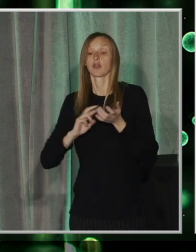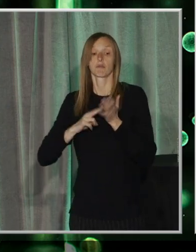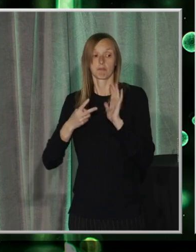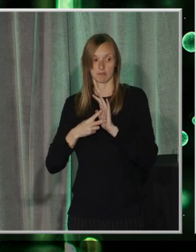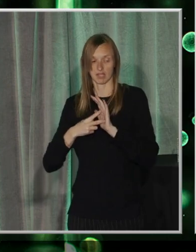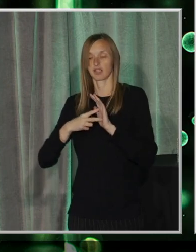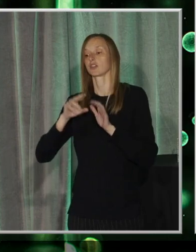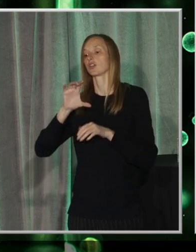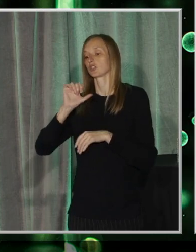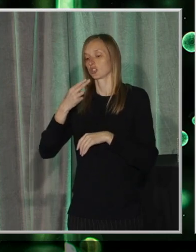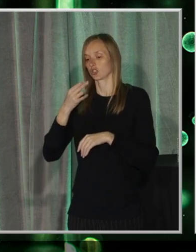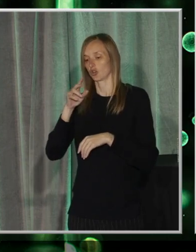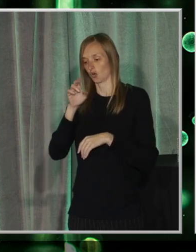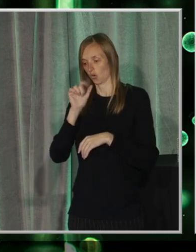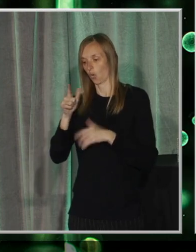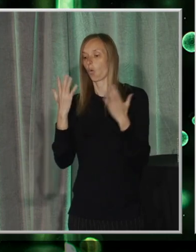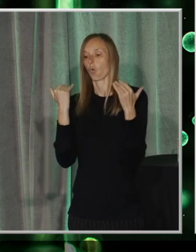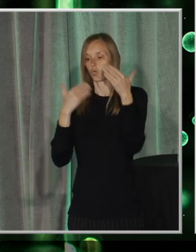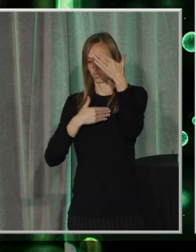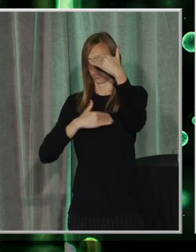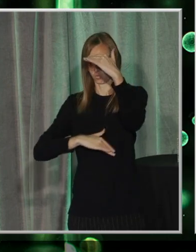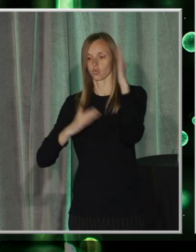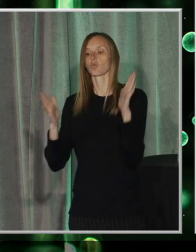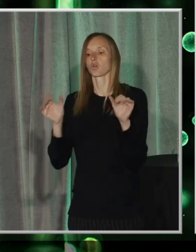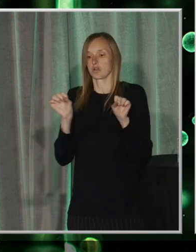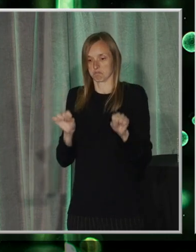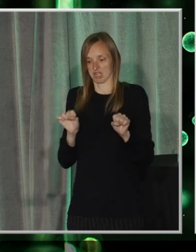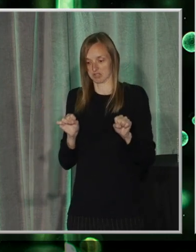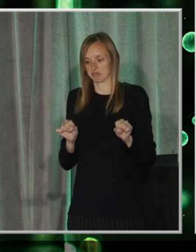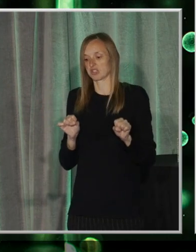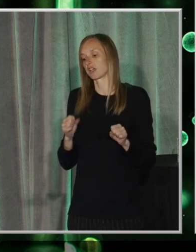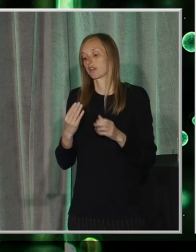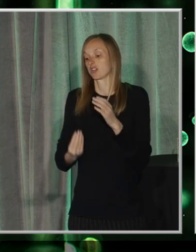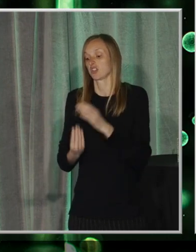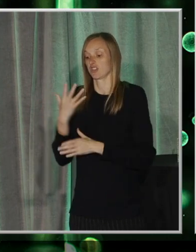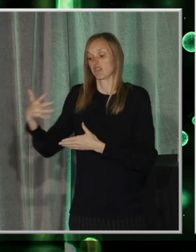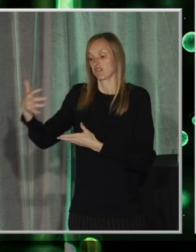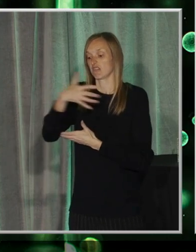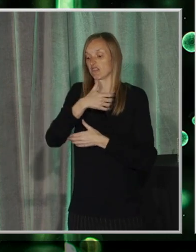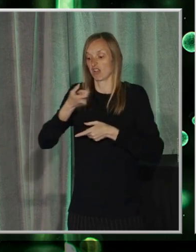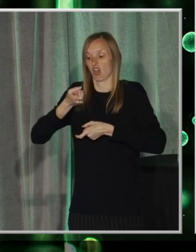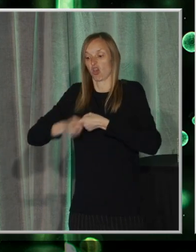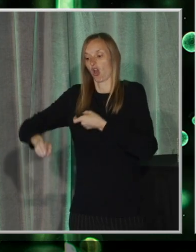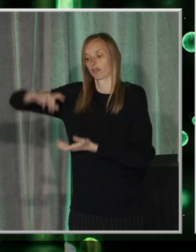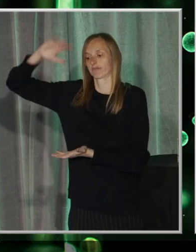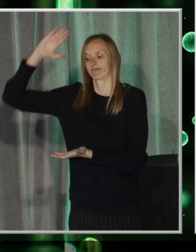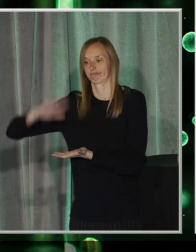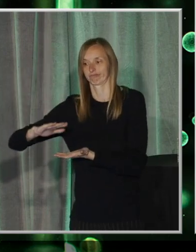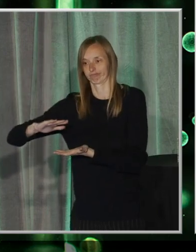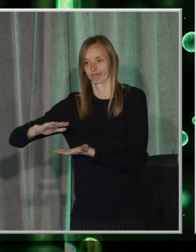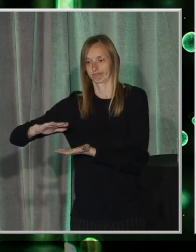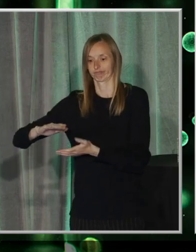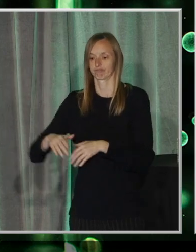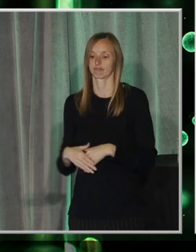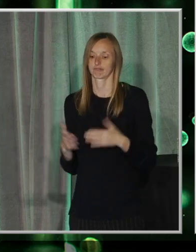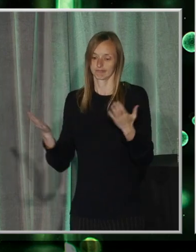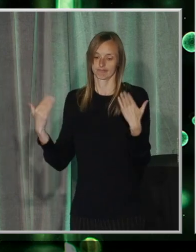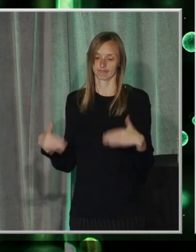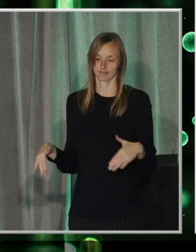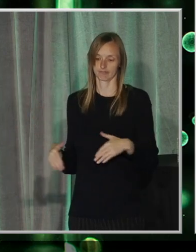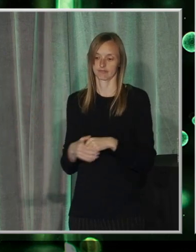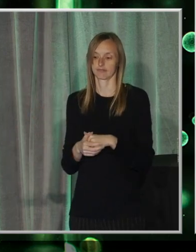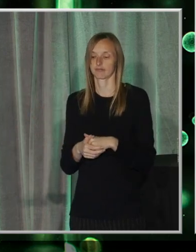an important role to reduce post-harvest loss of tomatoes. Next, please.